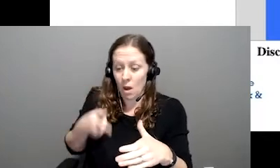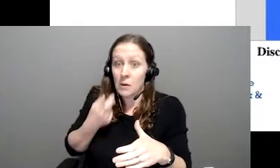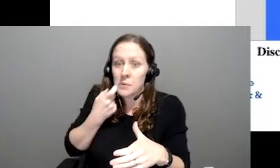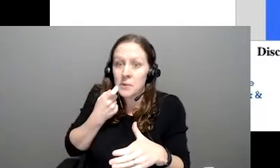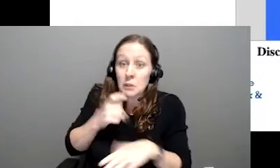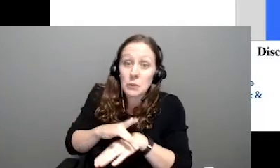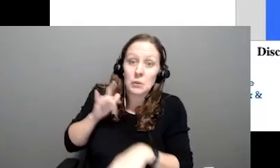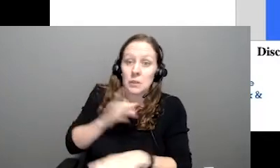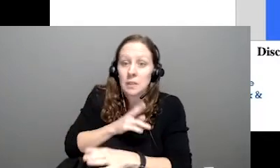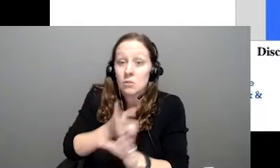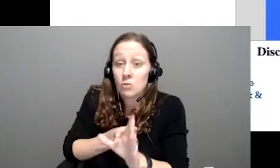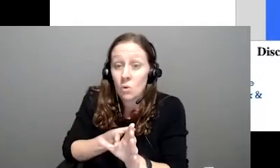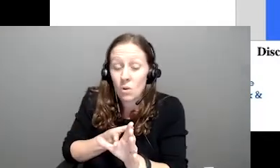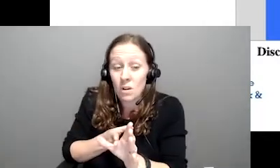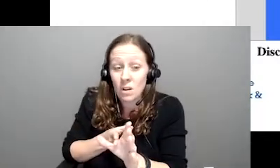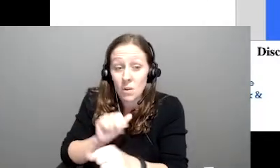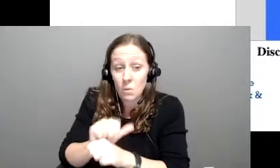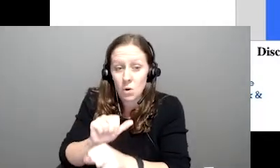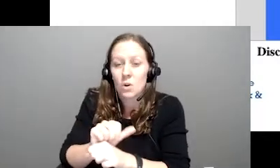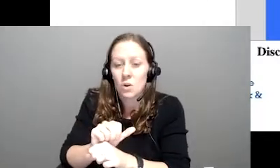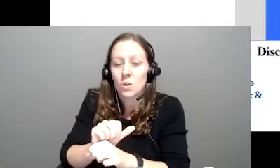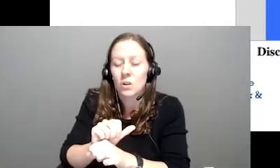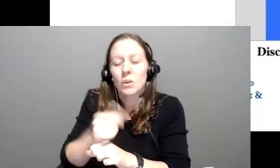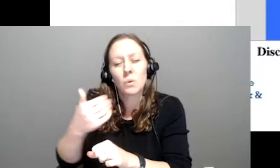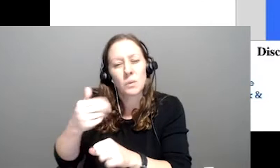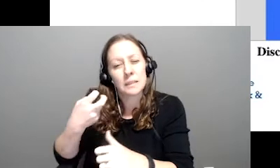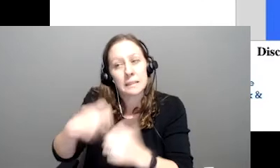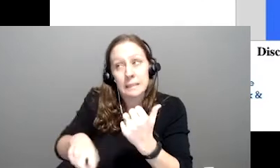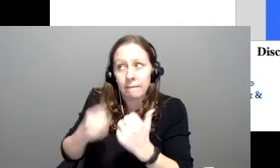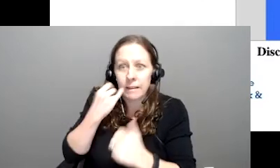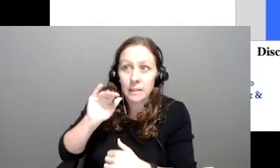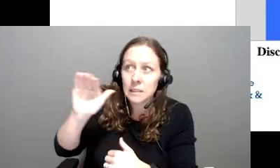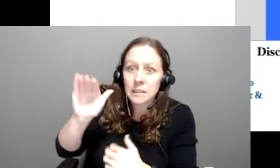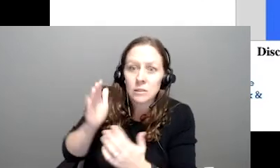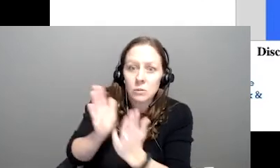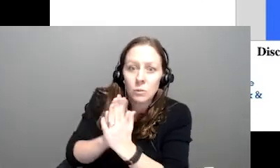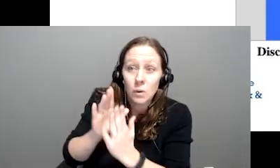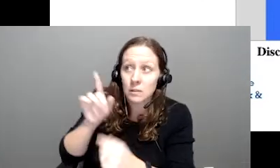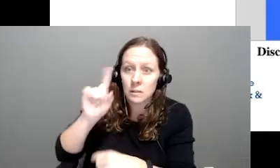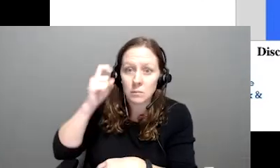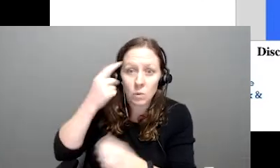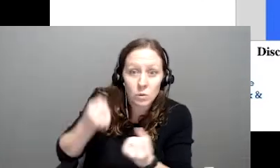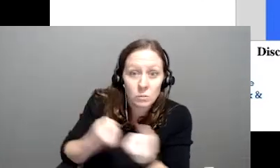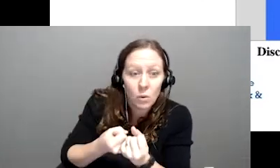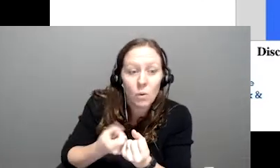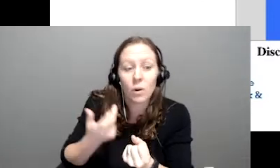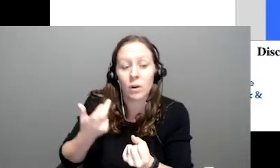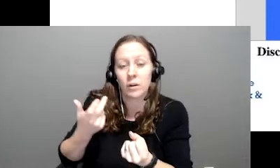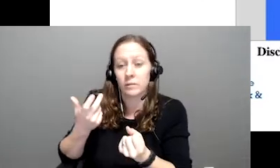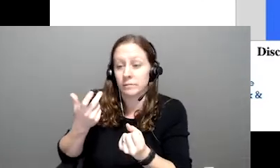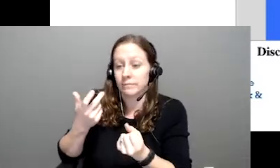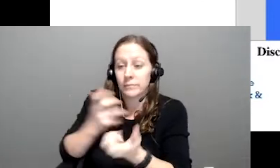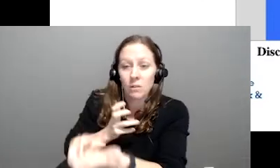stage poses specific challenges for requesting and receiving supports at work from an employer. And so in a recent